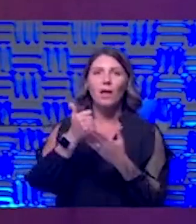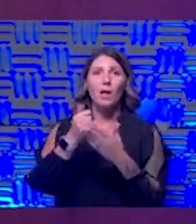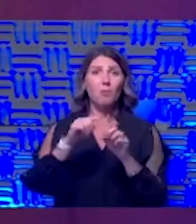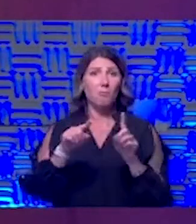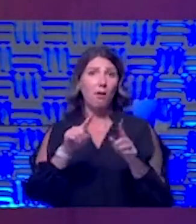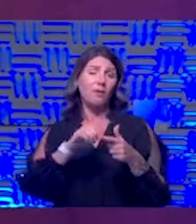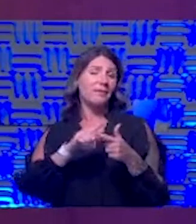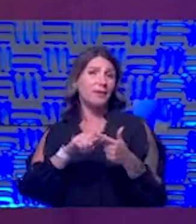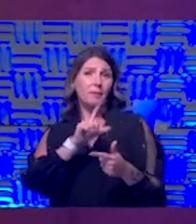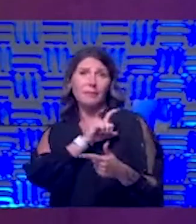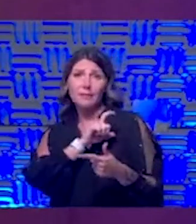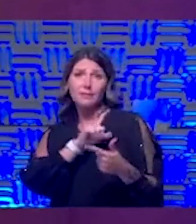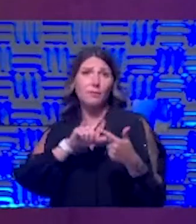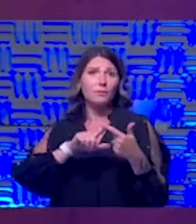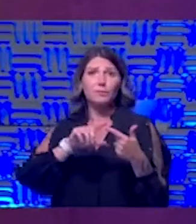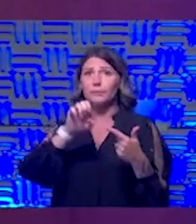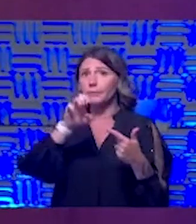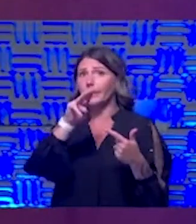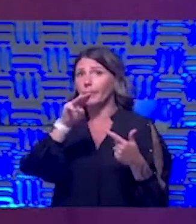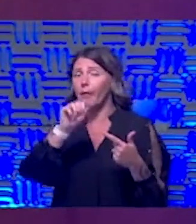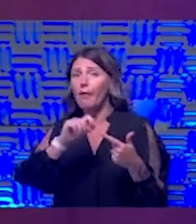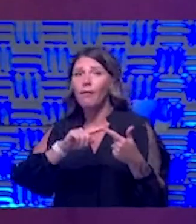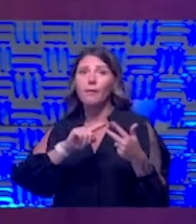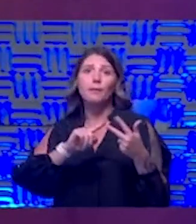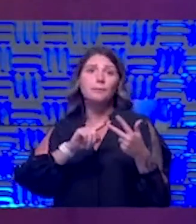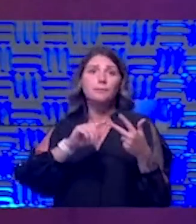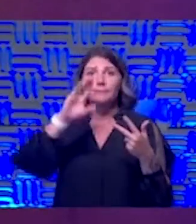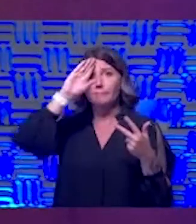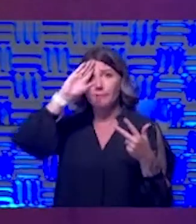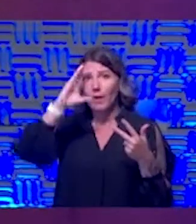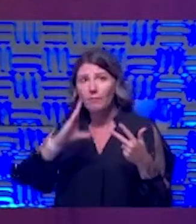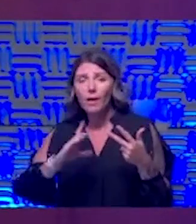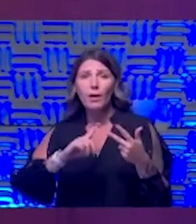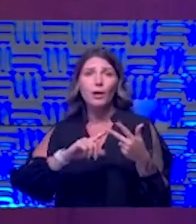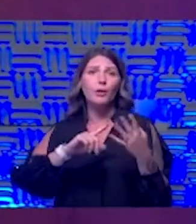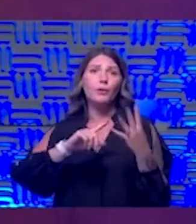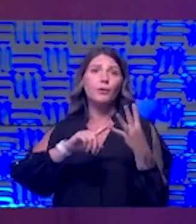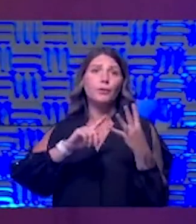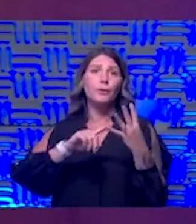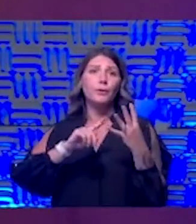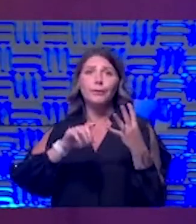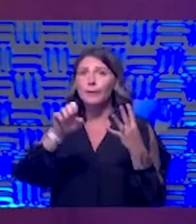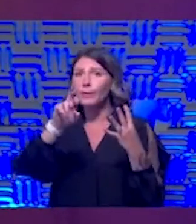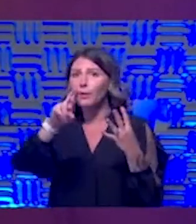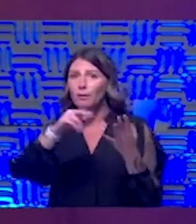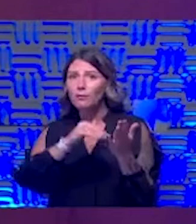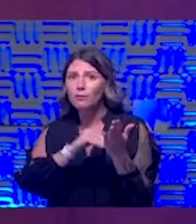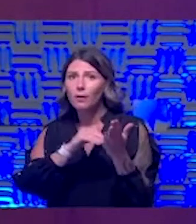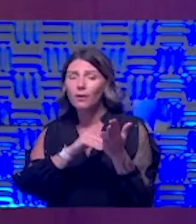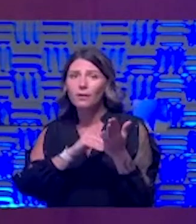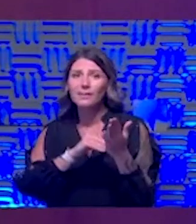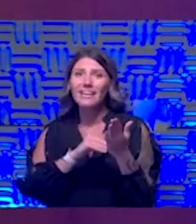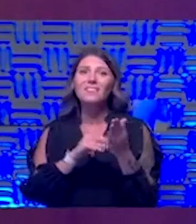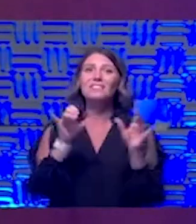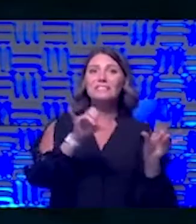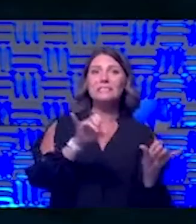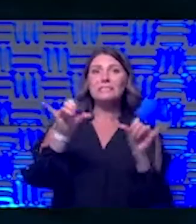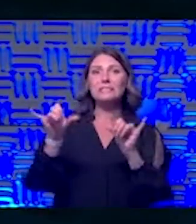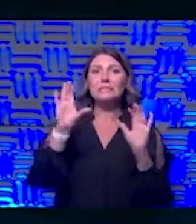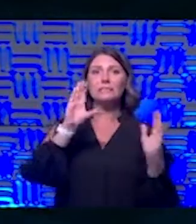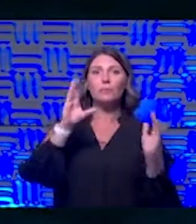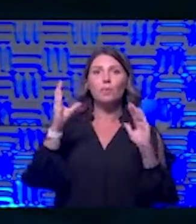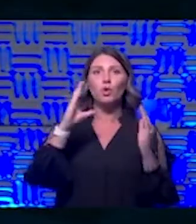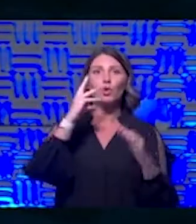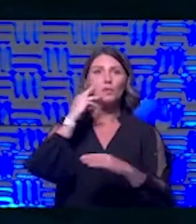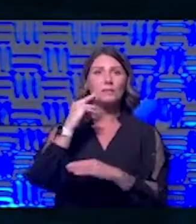a fire, an ER personnel that has varied experiences of how they got there, but they're